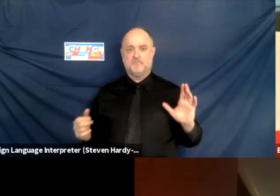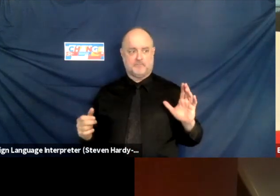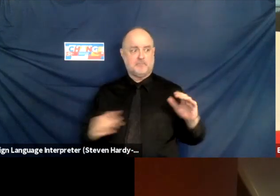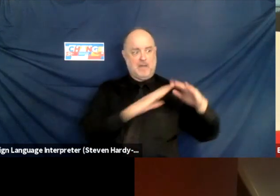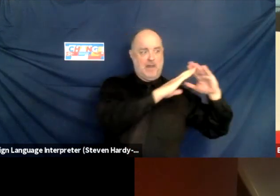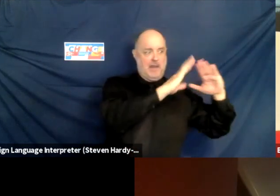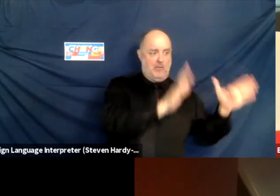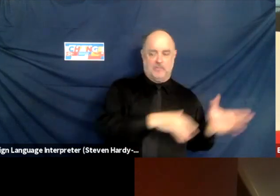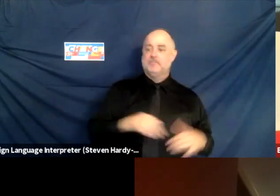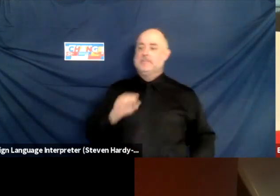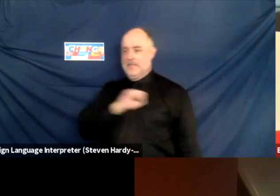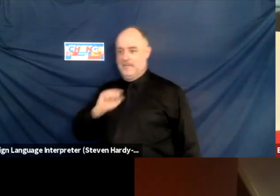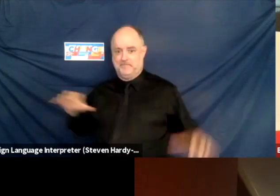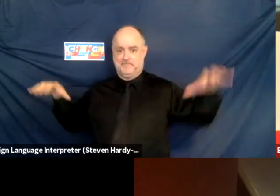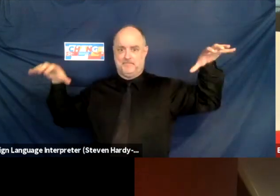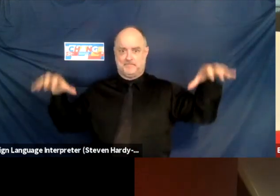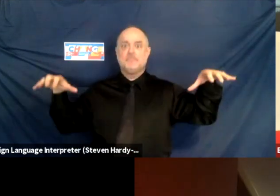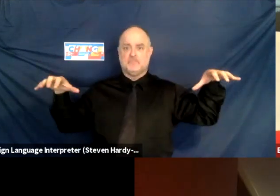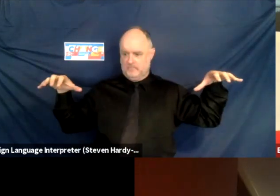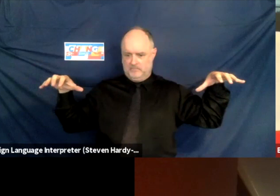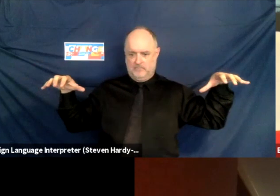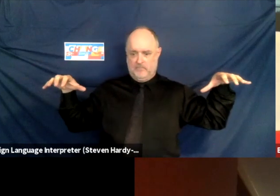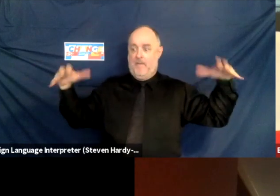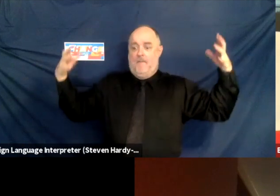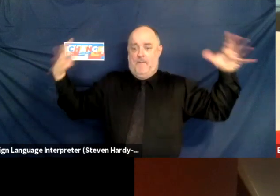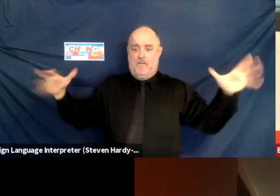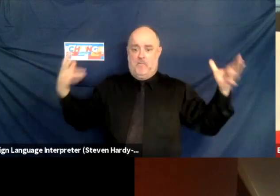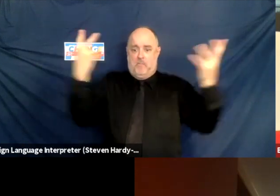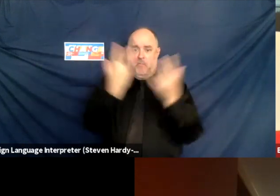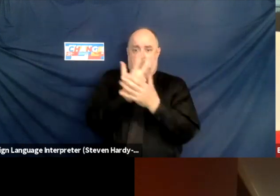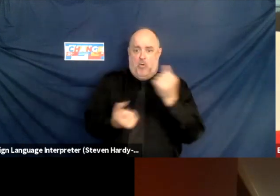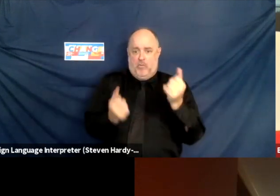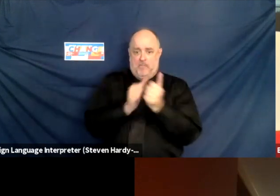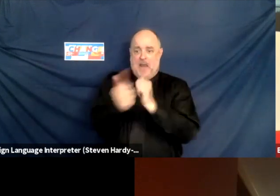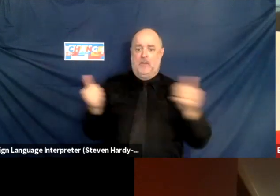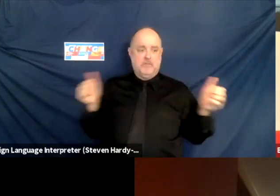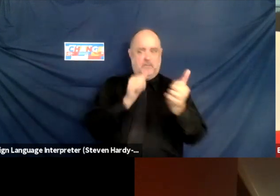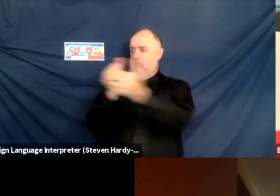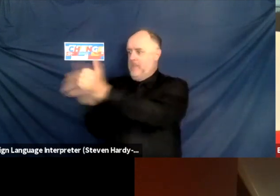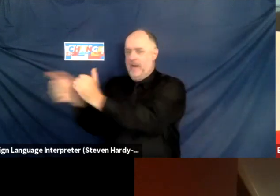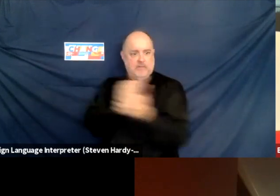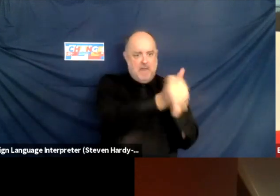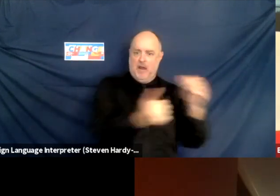if the two bills pass the House and the Senate, there's no negotiation. We get everything we want in both bills.